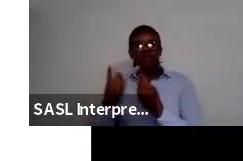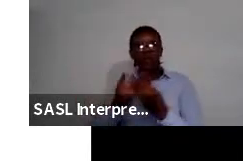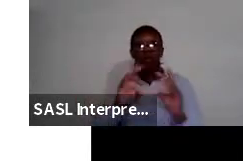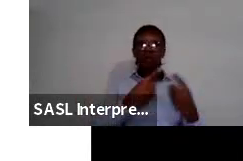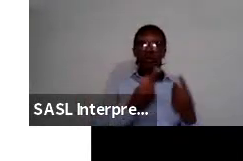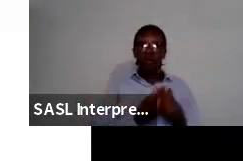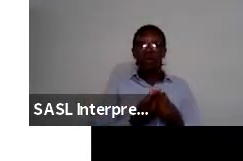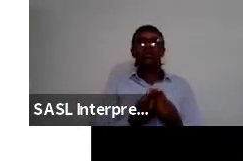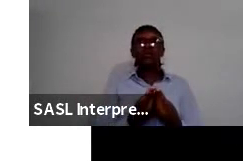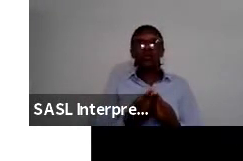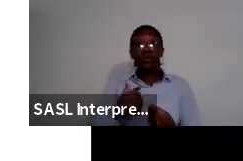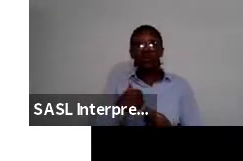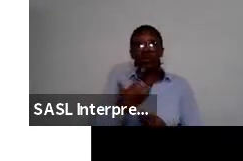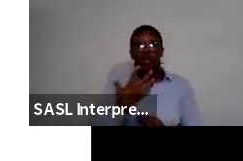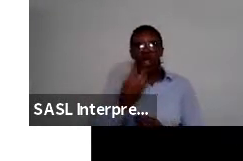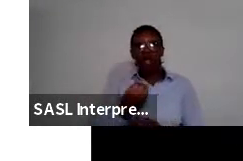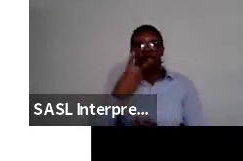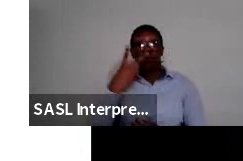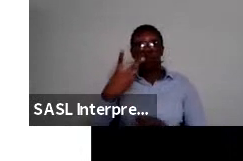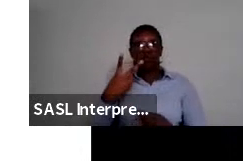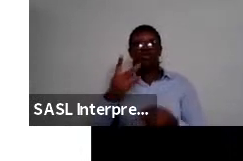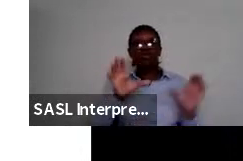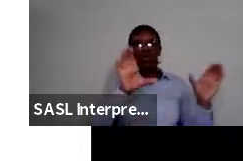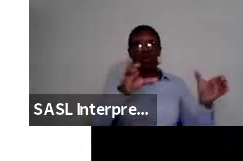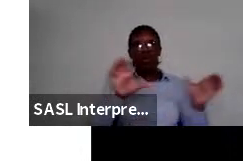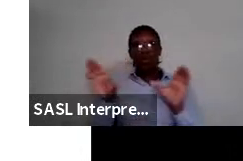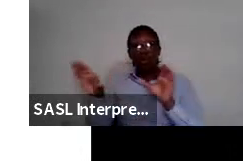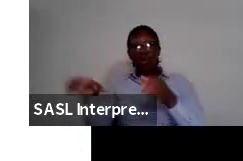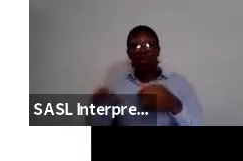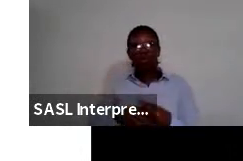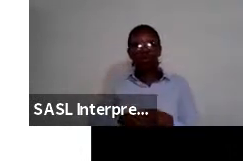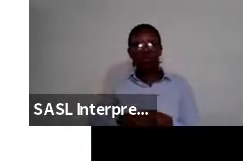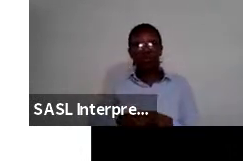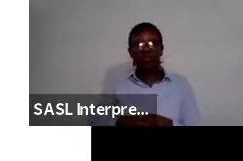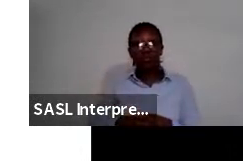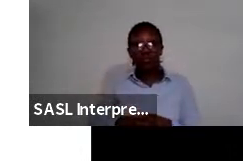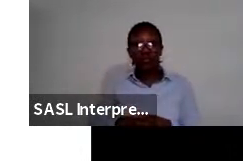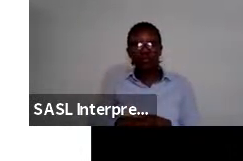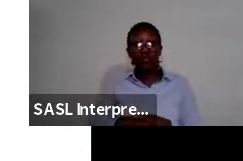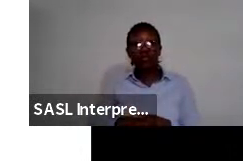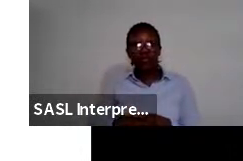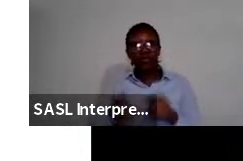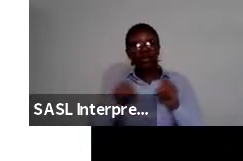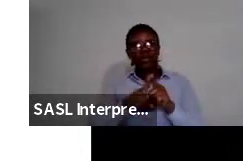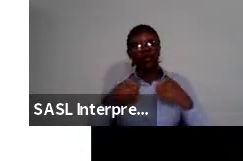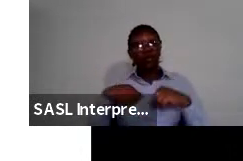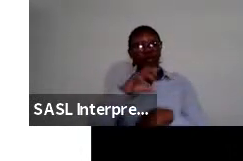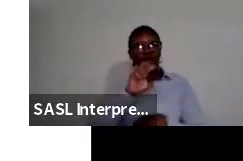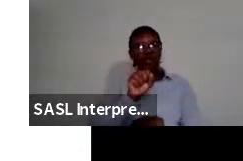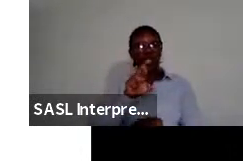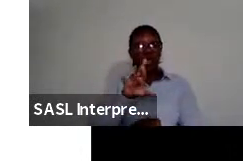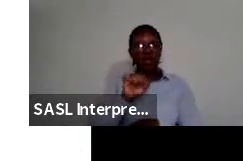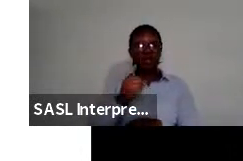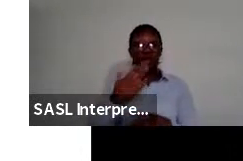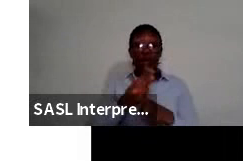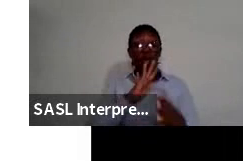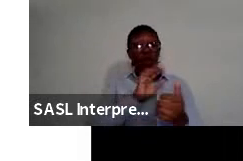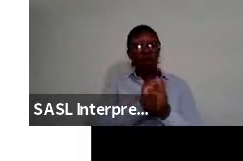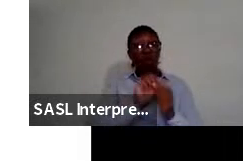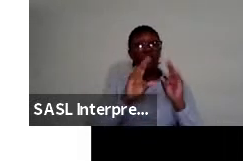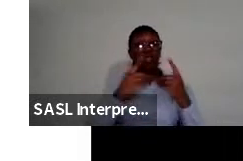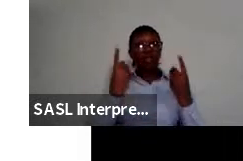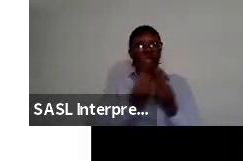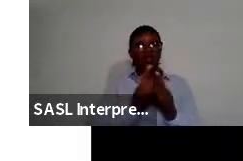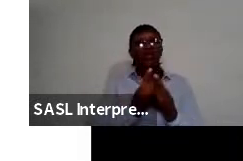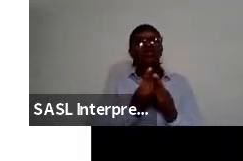2 interagency working groups that we are currently implementing as SARS and other government departments. By the